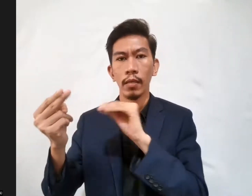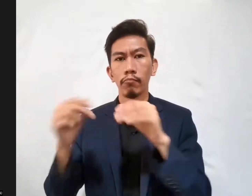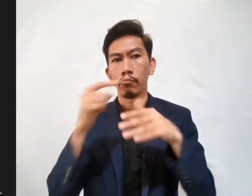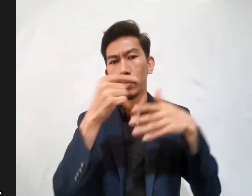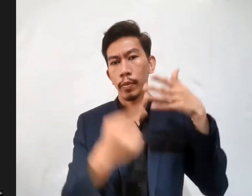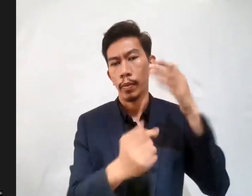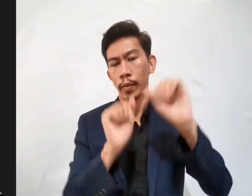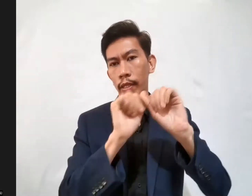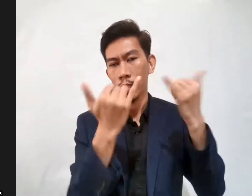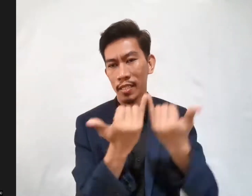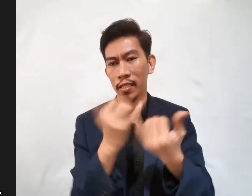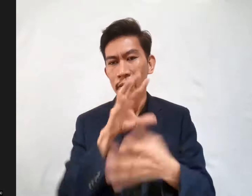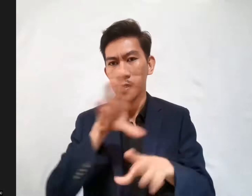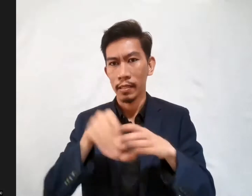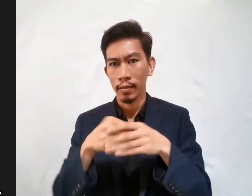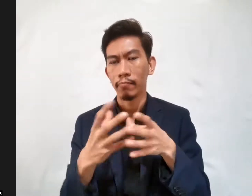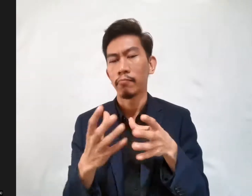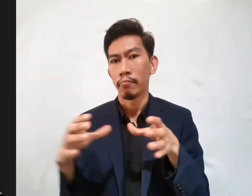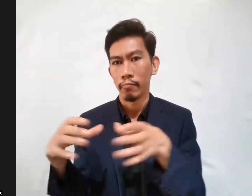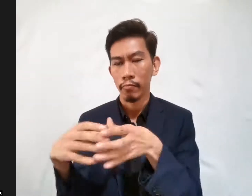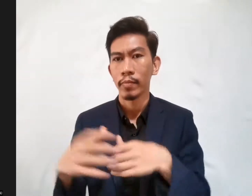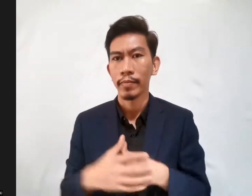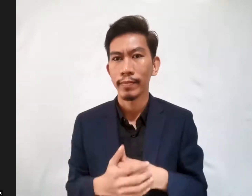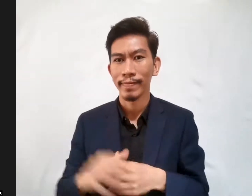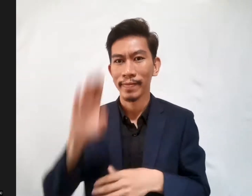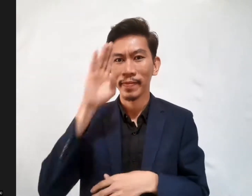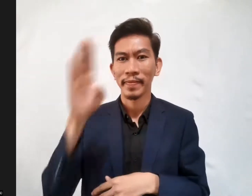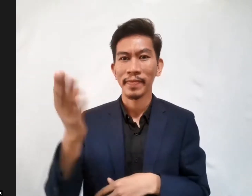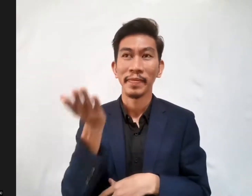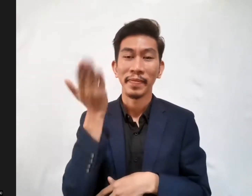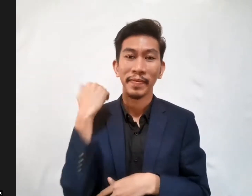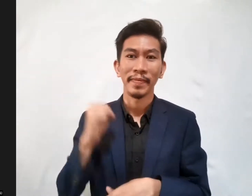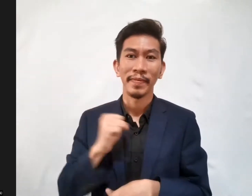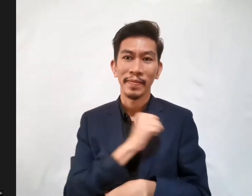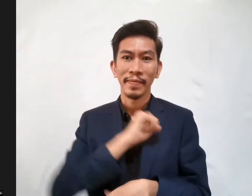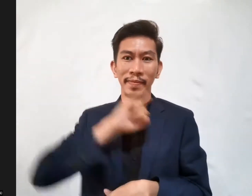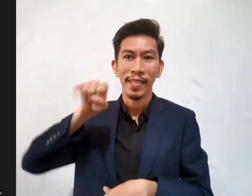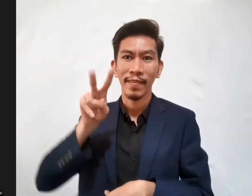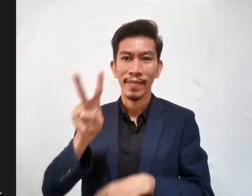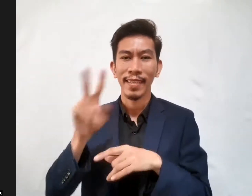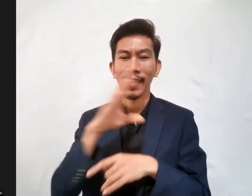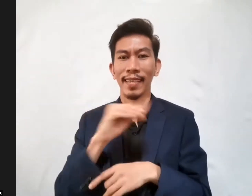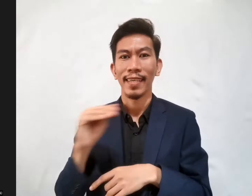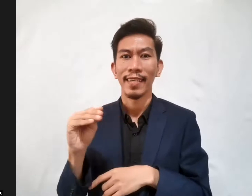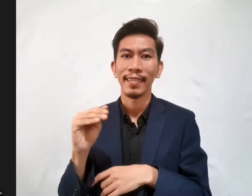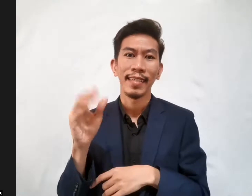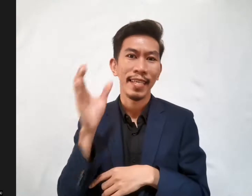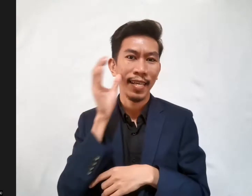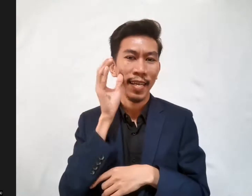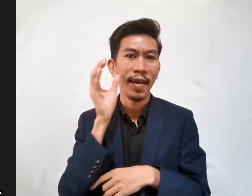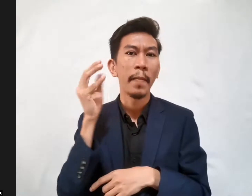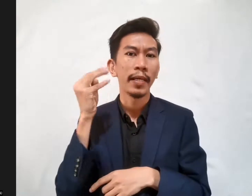agencies. Also, I'd like to say hello to former Senator J.V. Ejercito and Cara Magsanok